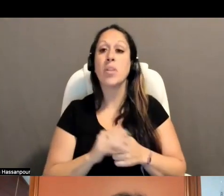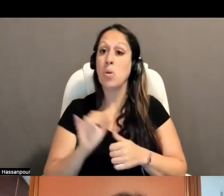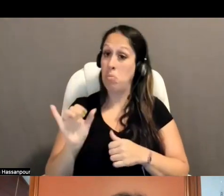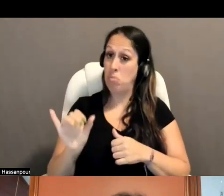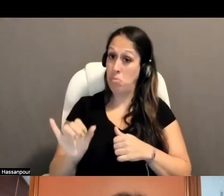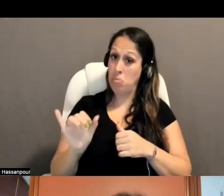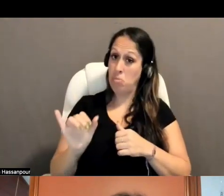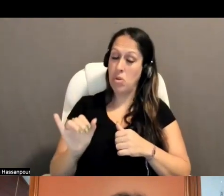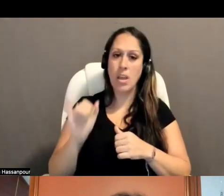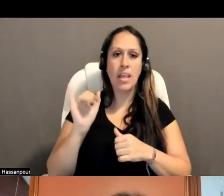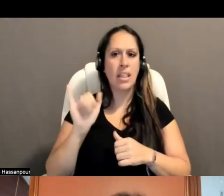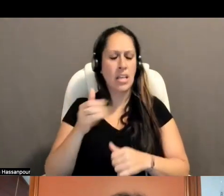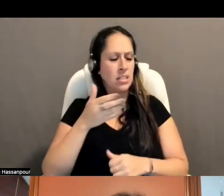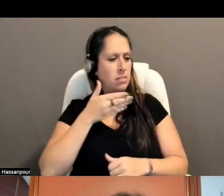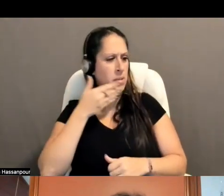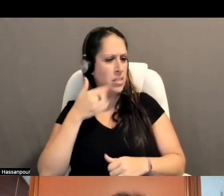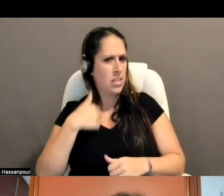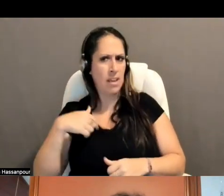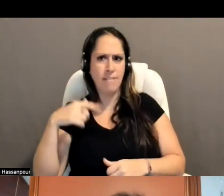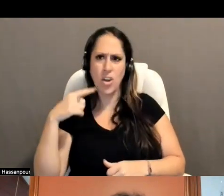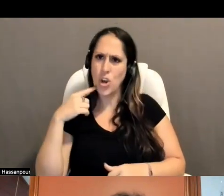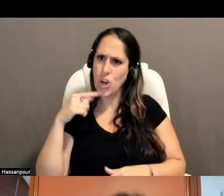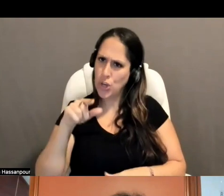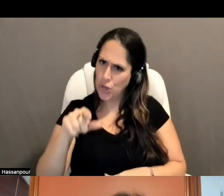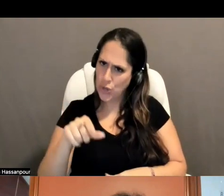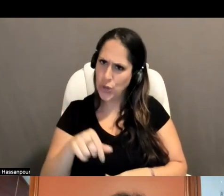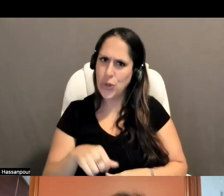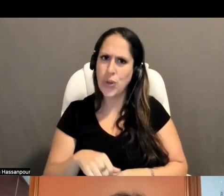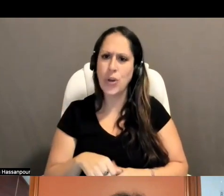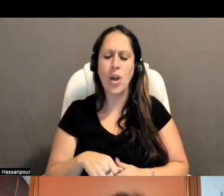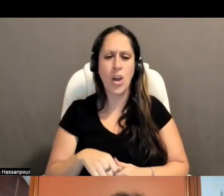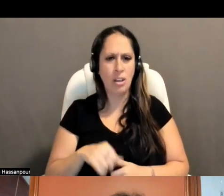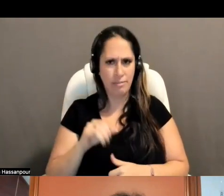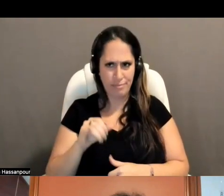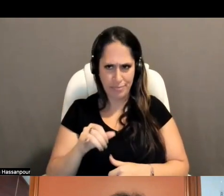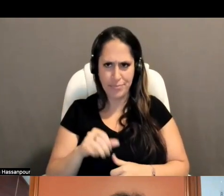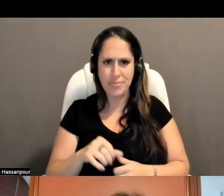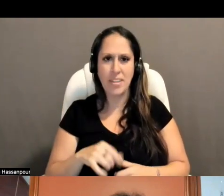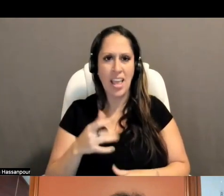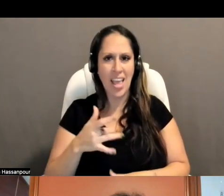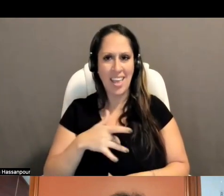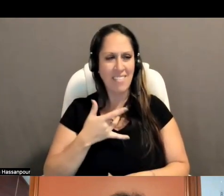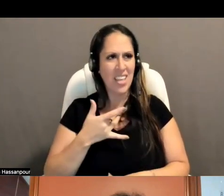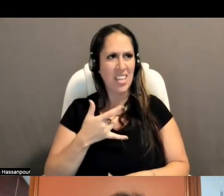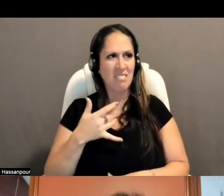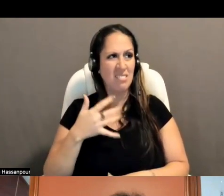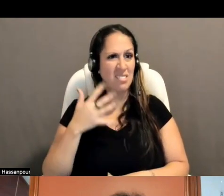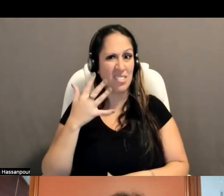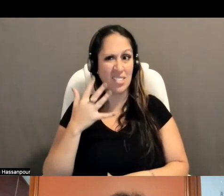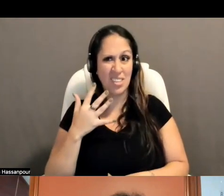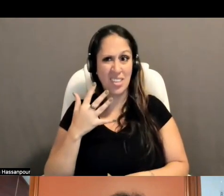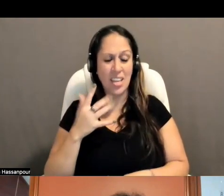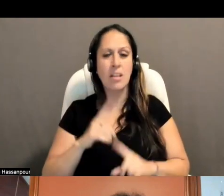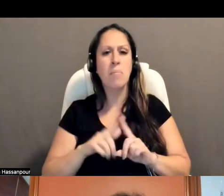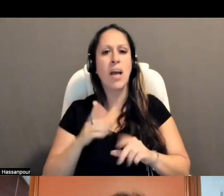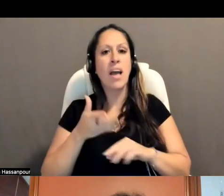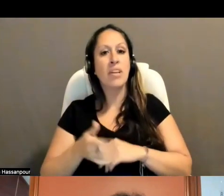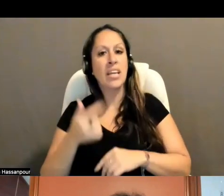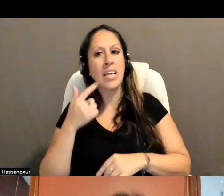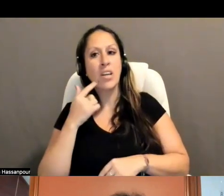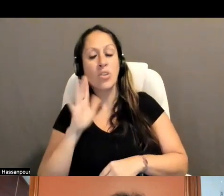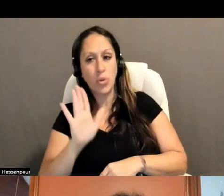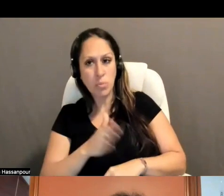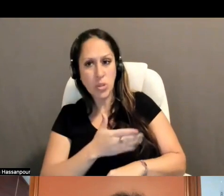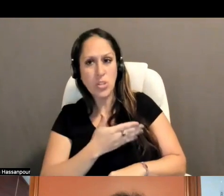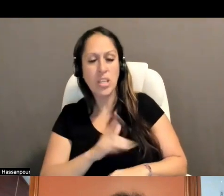Oh, that's the best I've heard you. And I felt real sad, but after hearing your